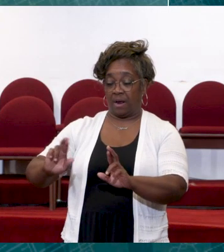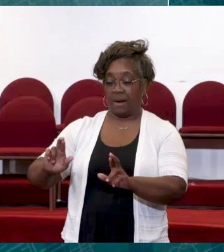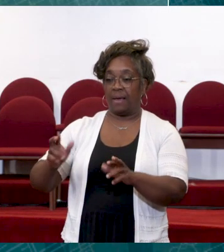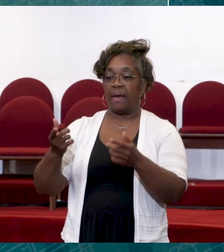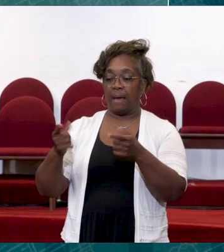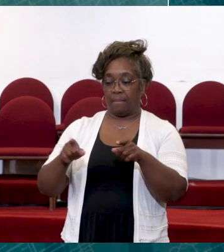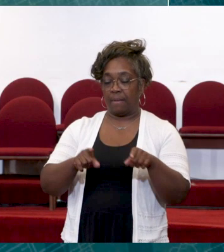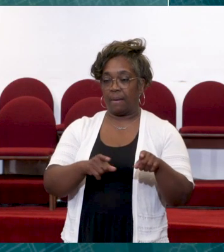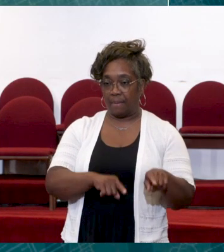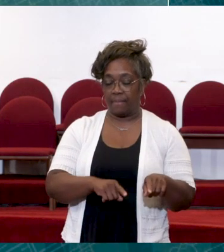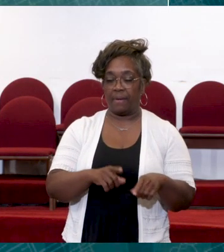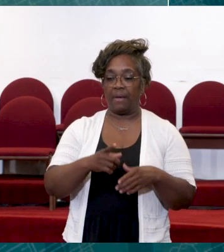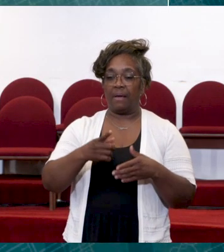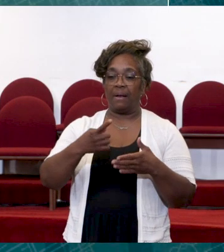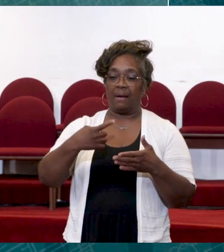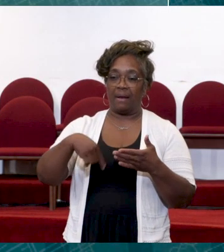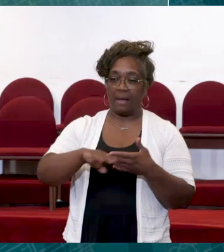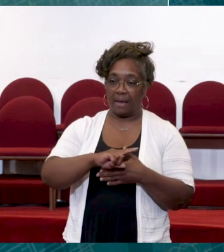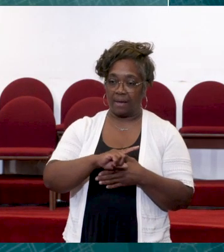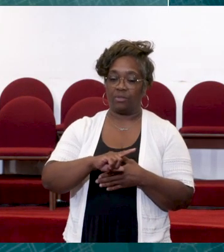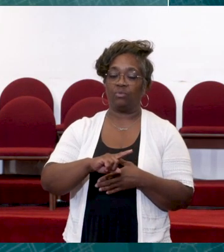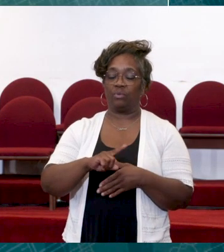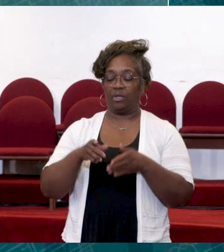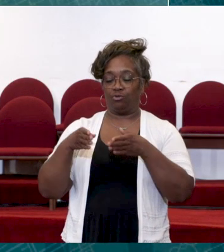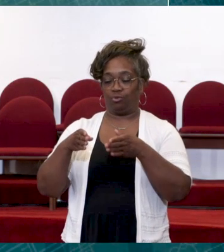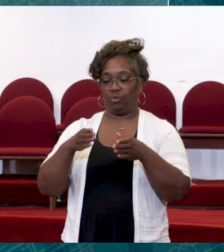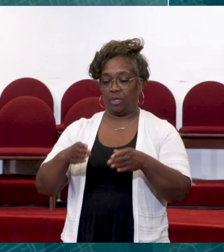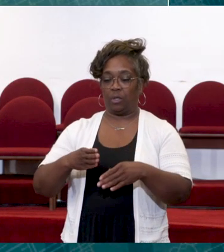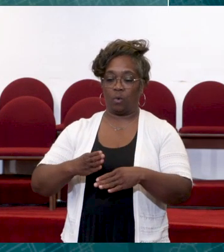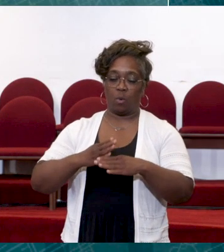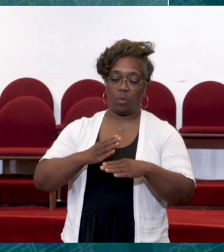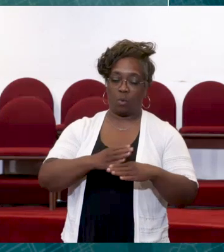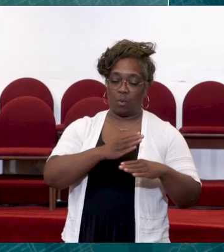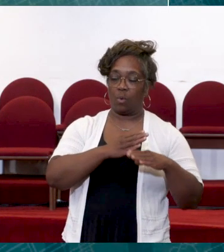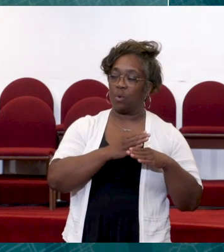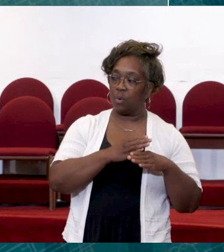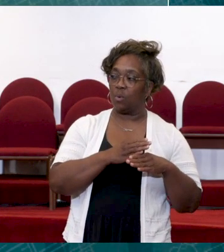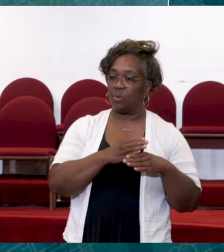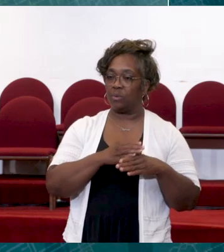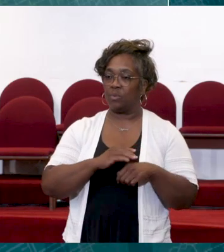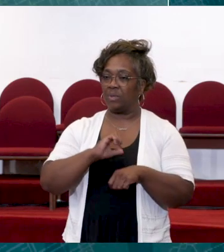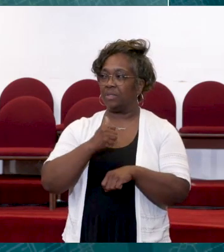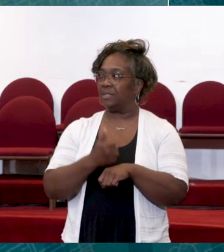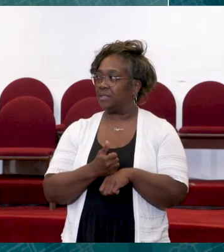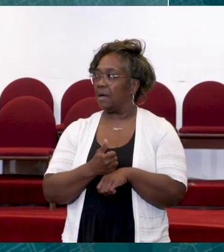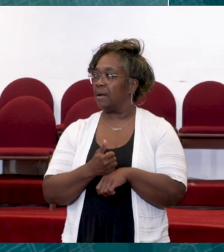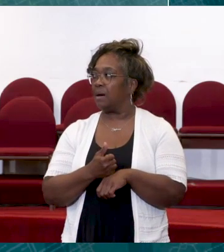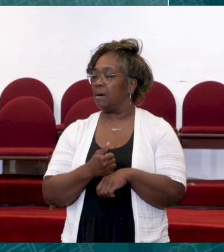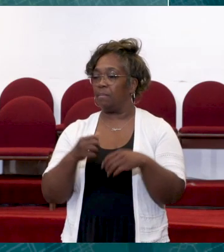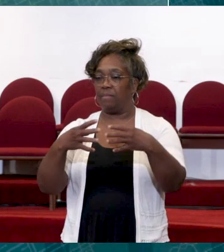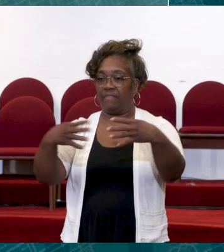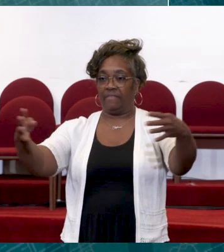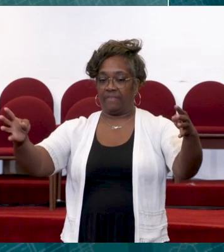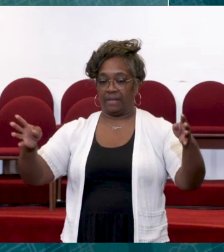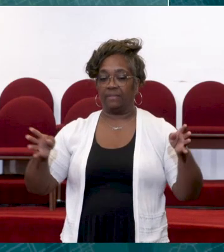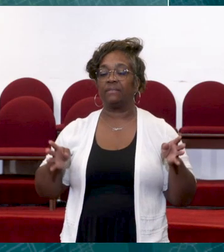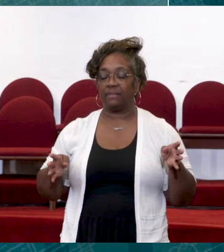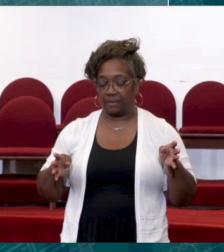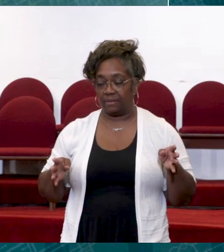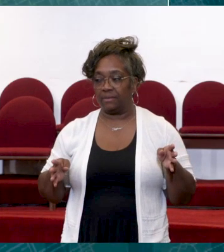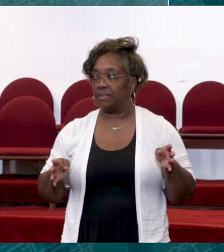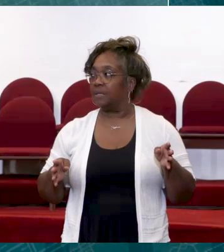road closures that you'll hear more about in 1 minute, and the fence will be installed around the perimeter. Then the